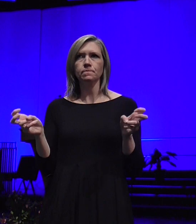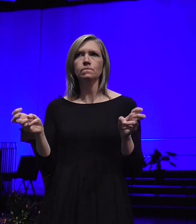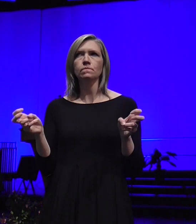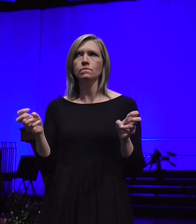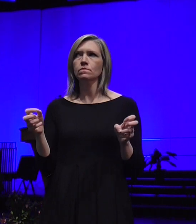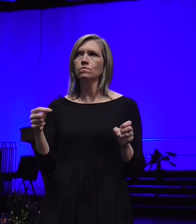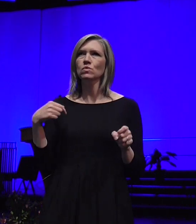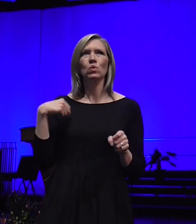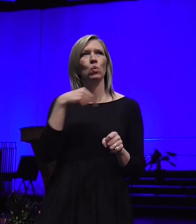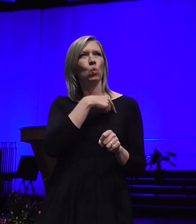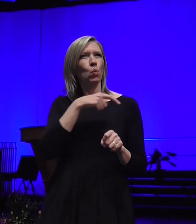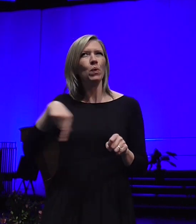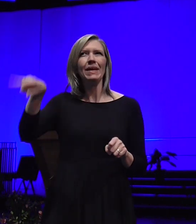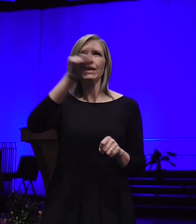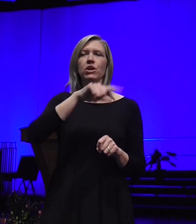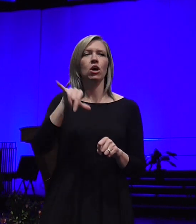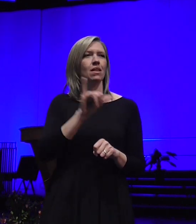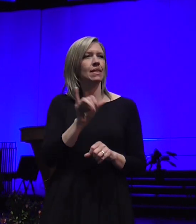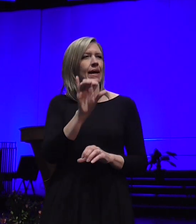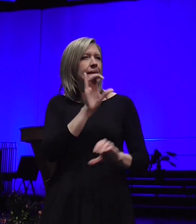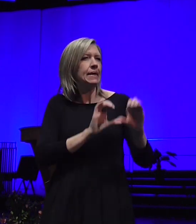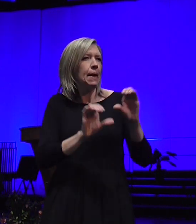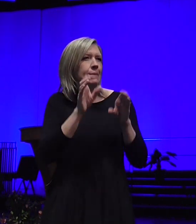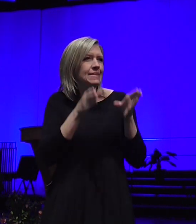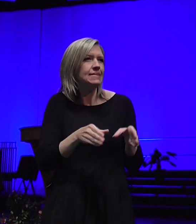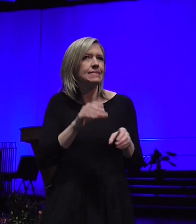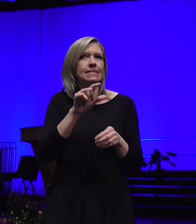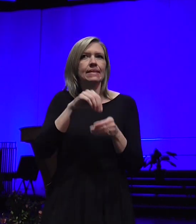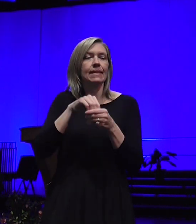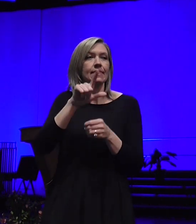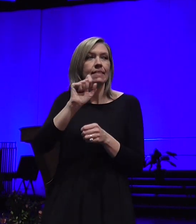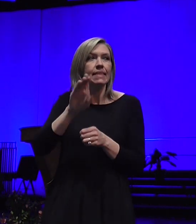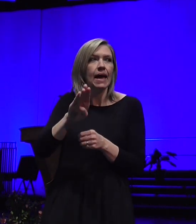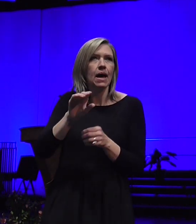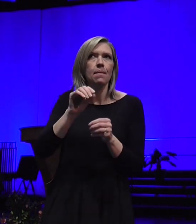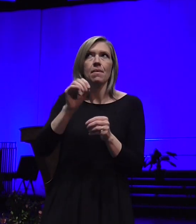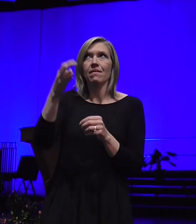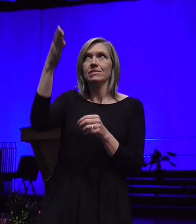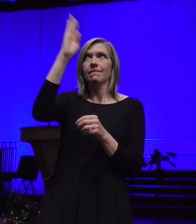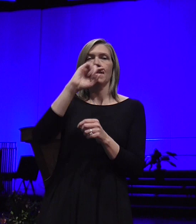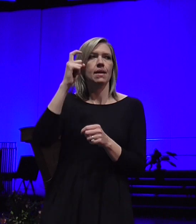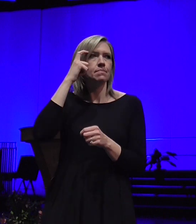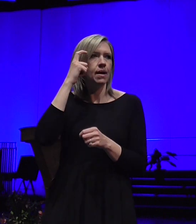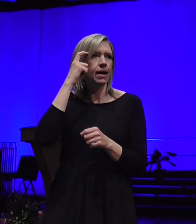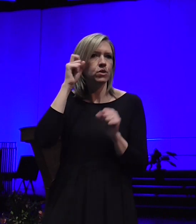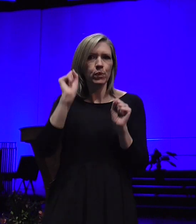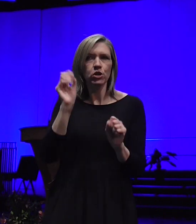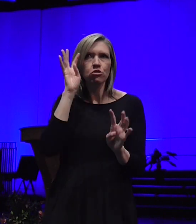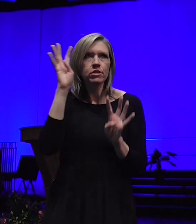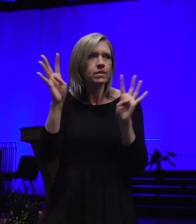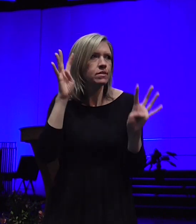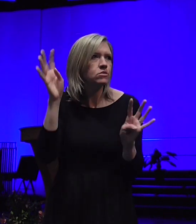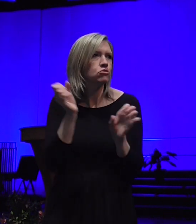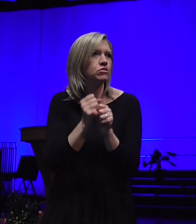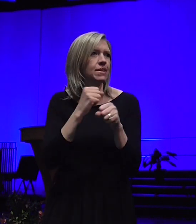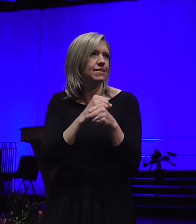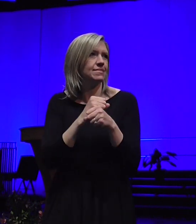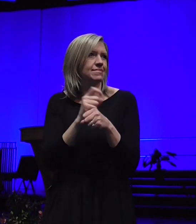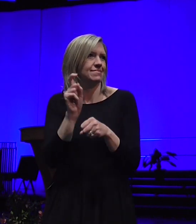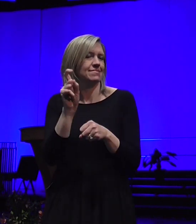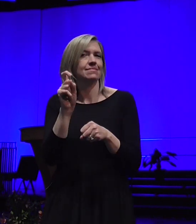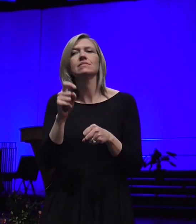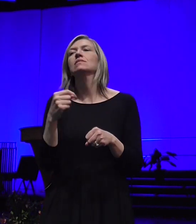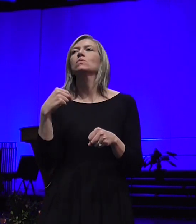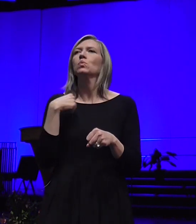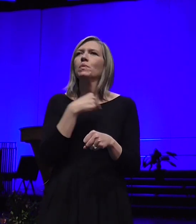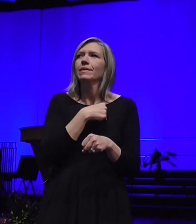That we are chemists in the laboratory of divine mind. What shall we create? We are chemists in the laboratory